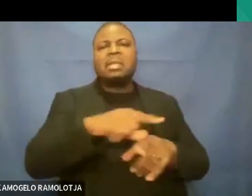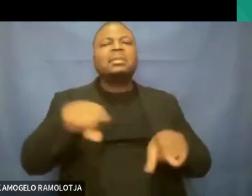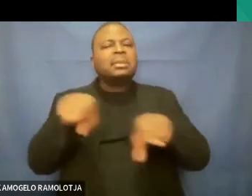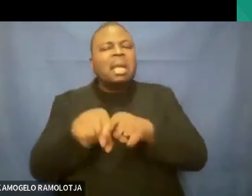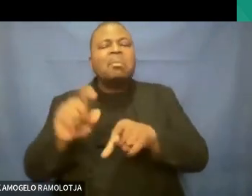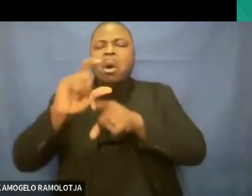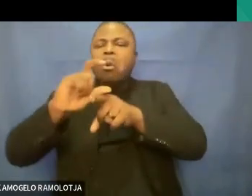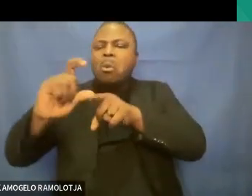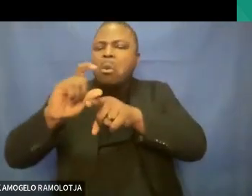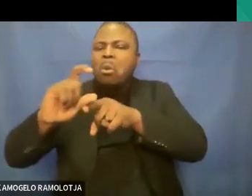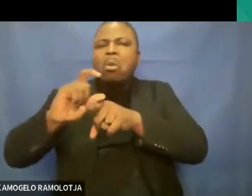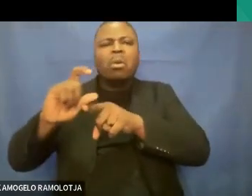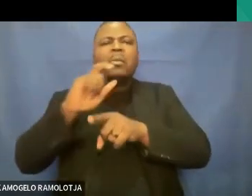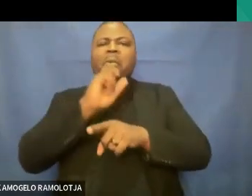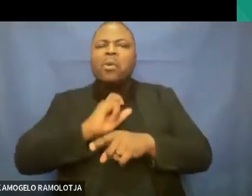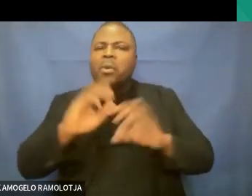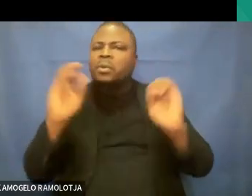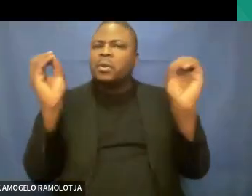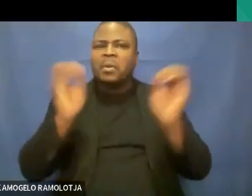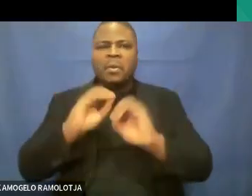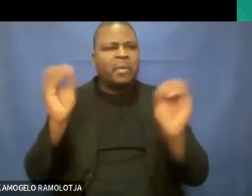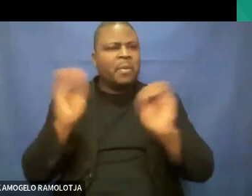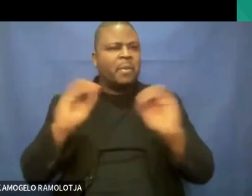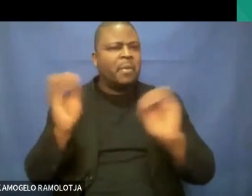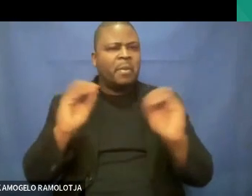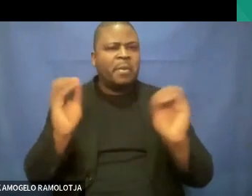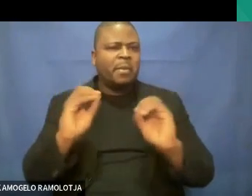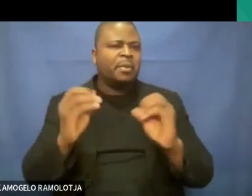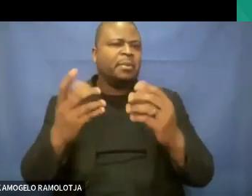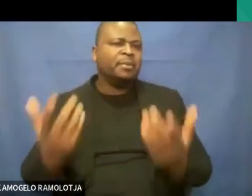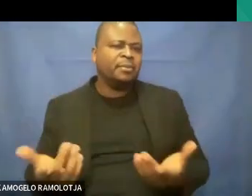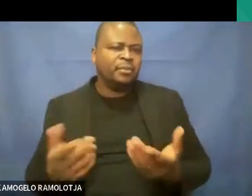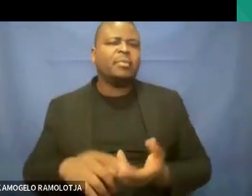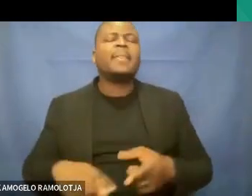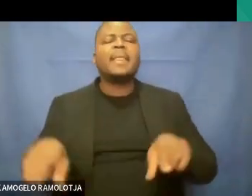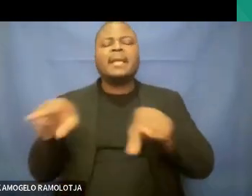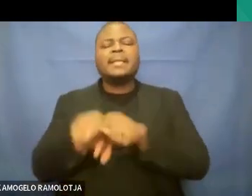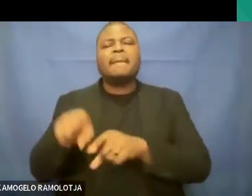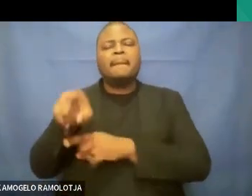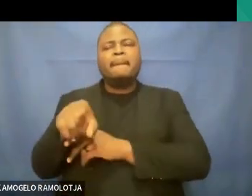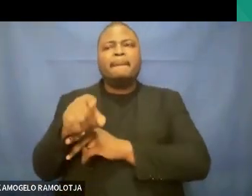use condom consistently and correctly. And then some of them, they